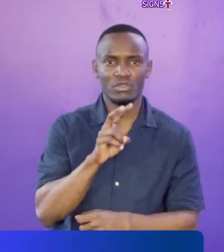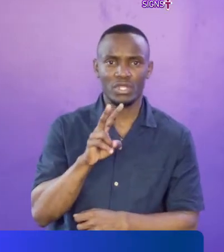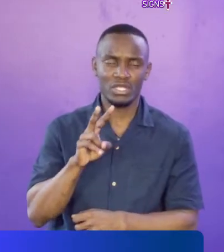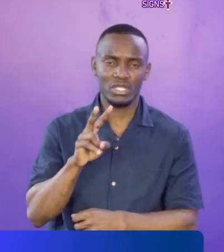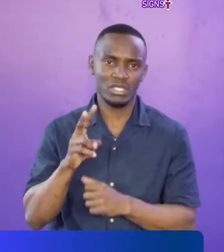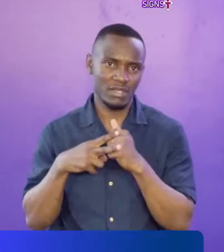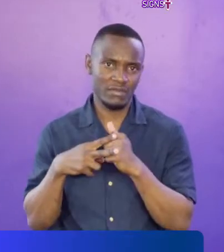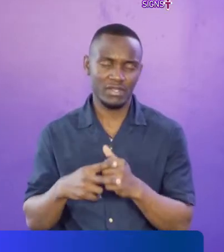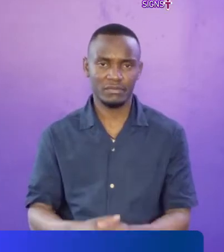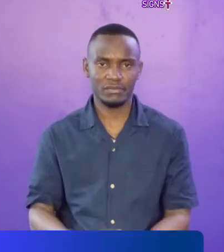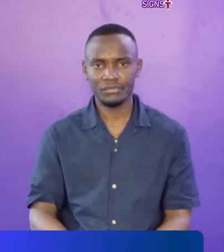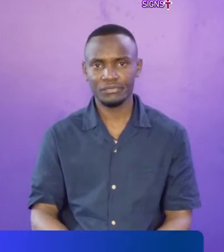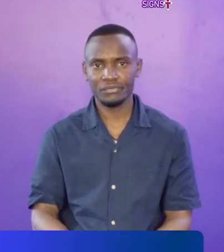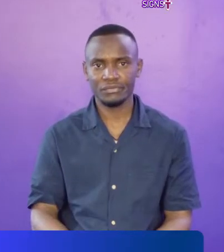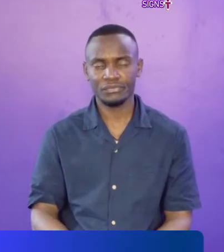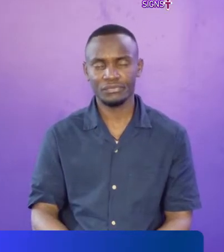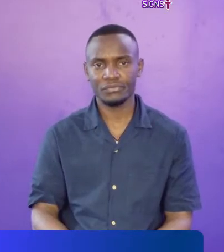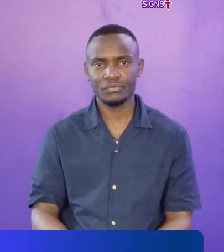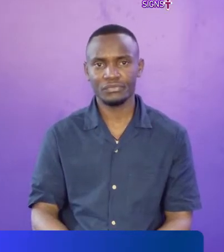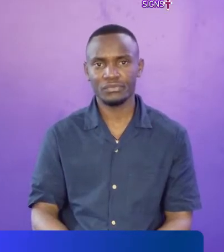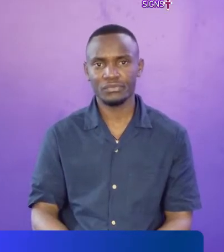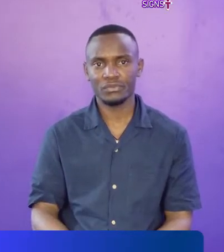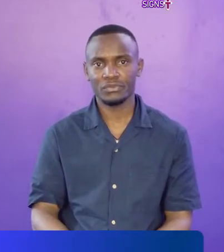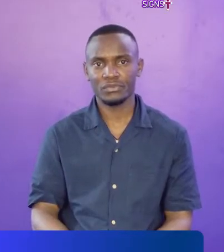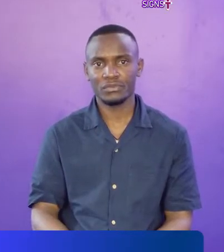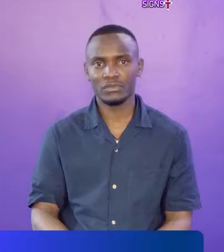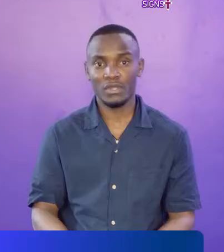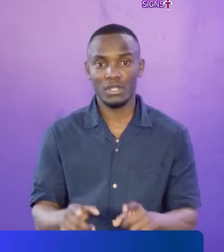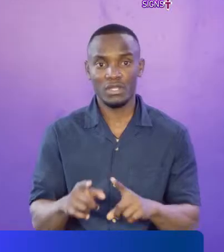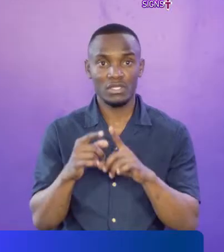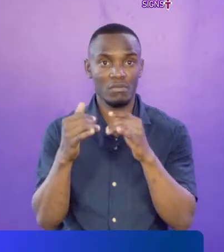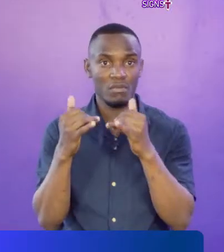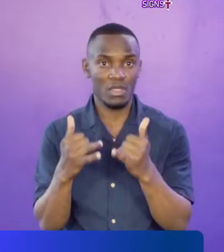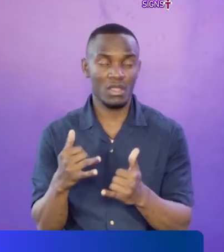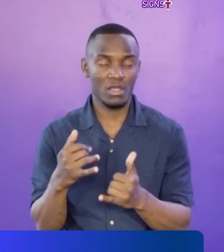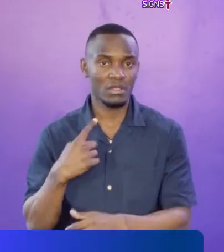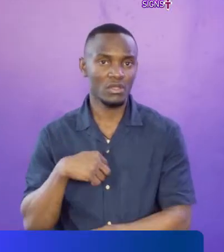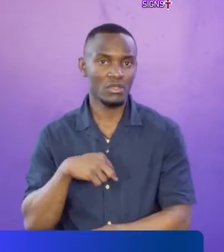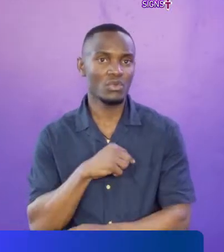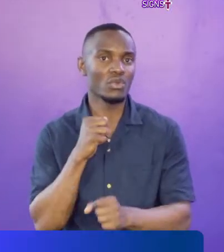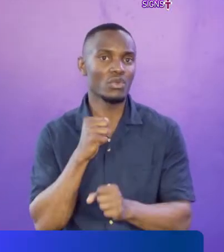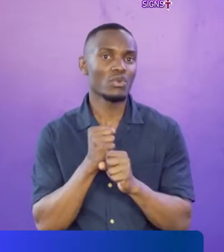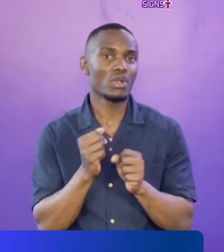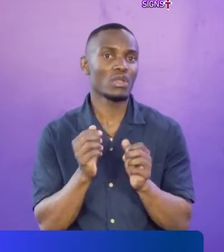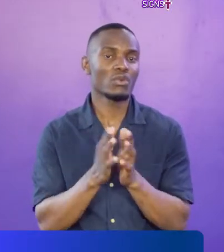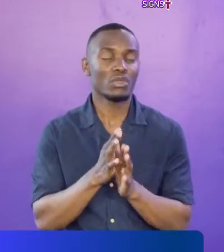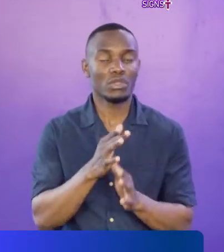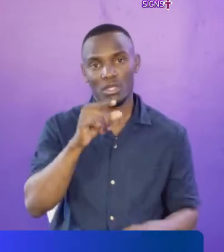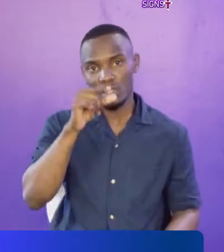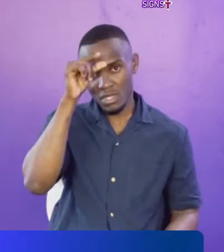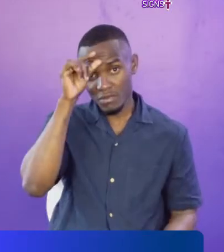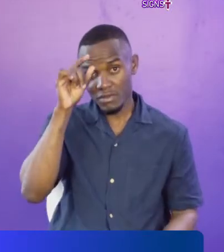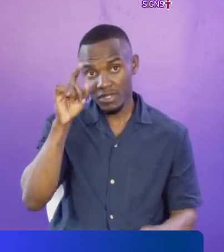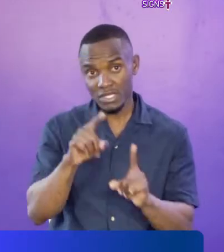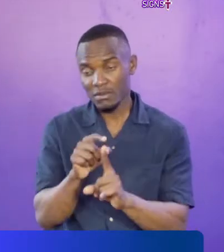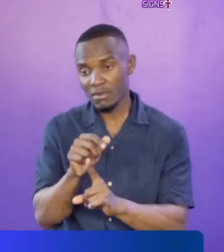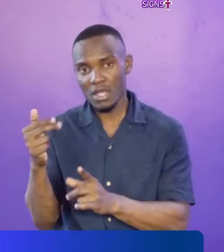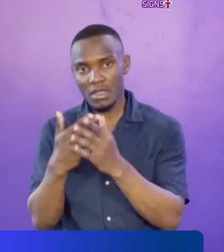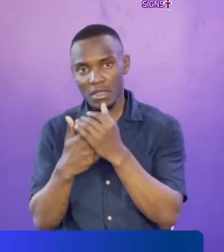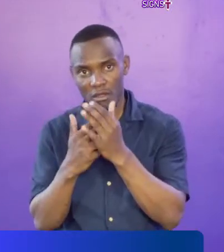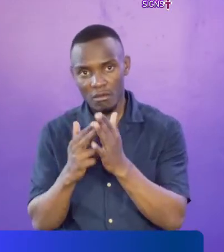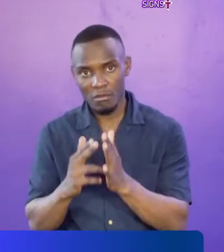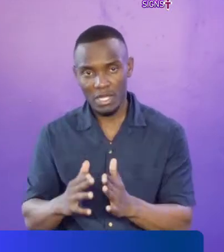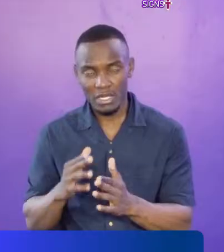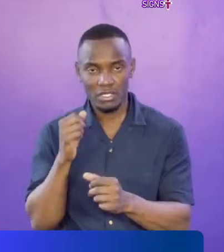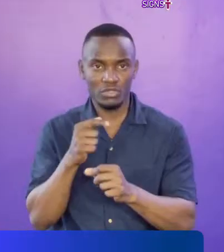2025-2027, which currently we are also working with the government and other partners to see what kind of